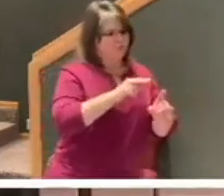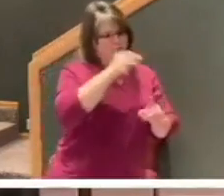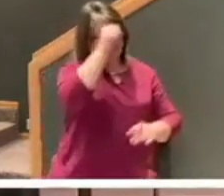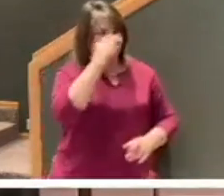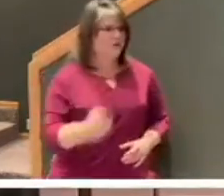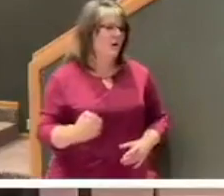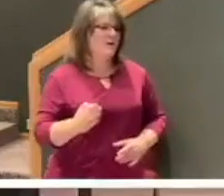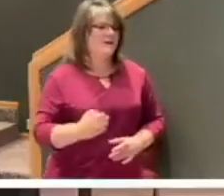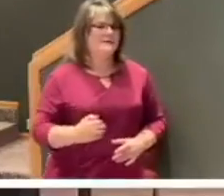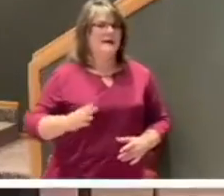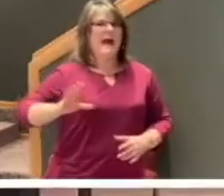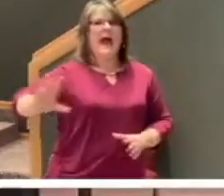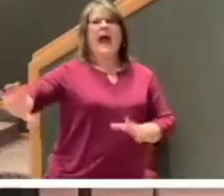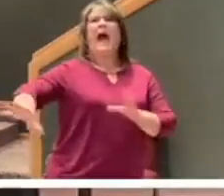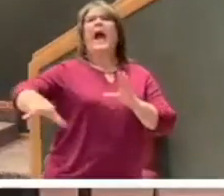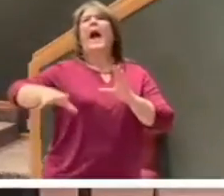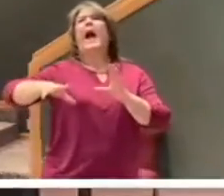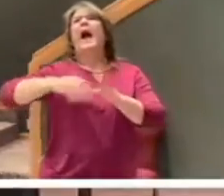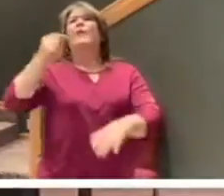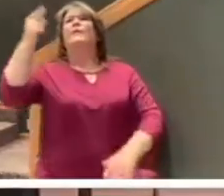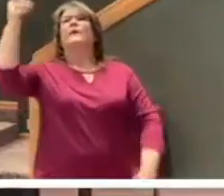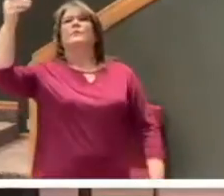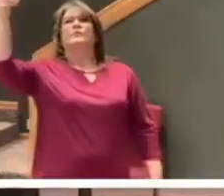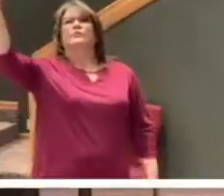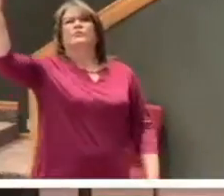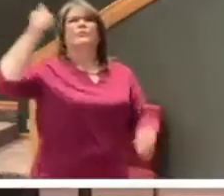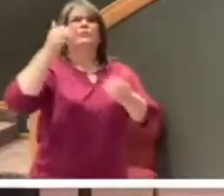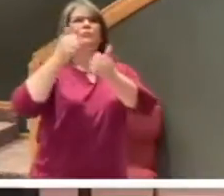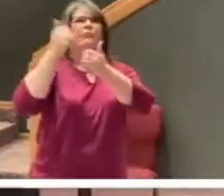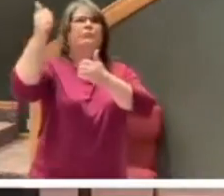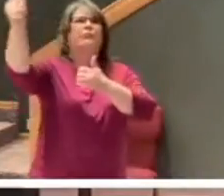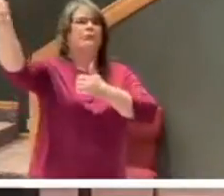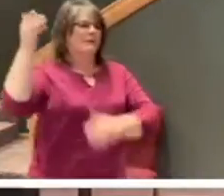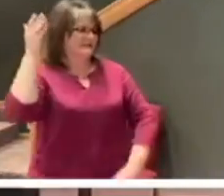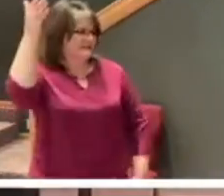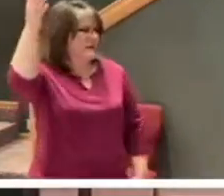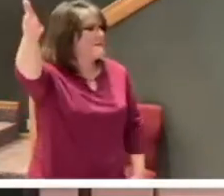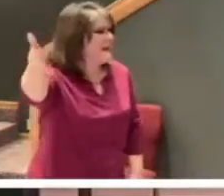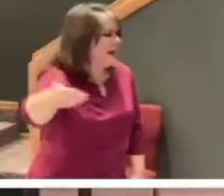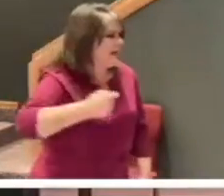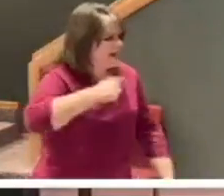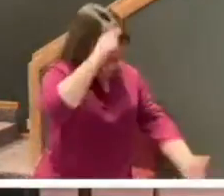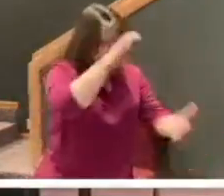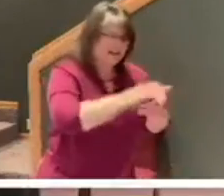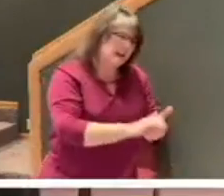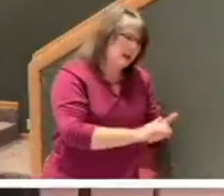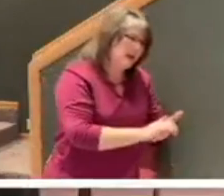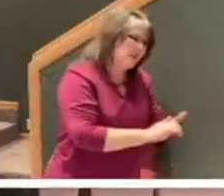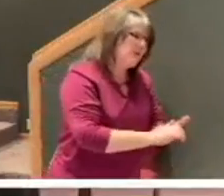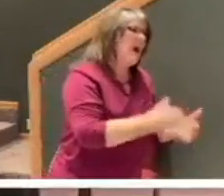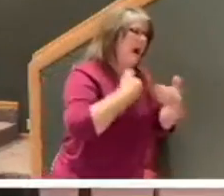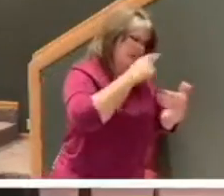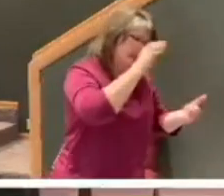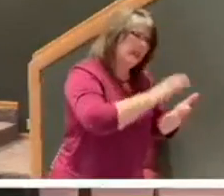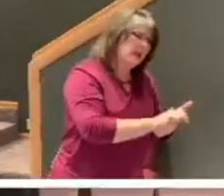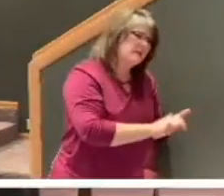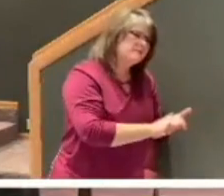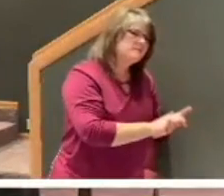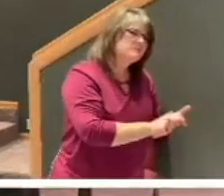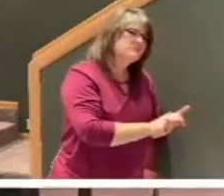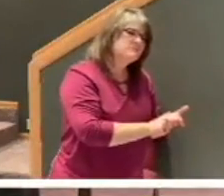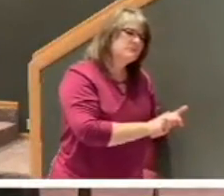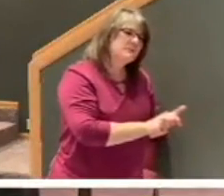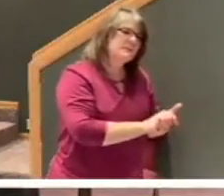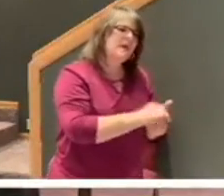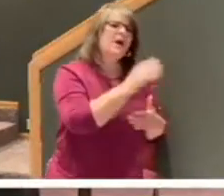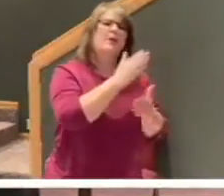as out there. Someday. I believe. I have beliefs. It's